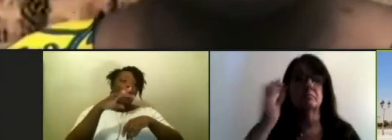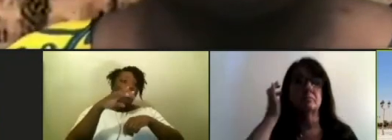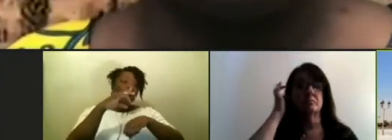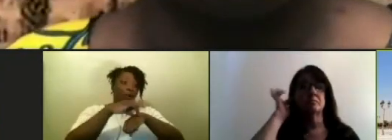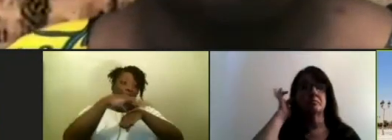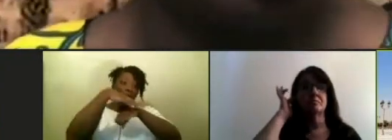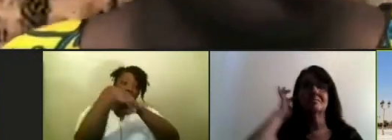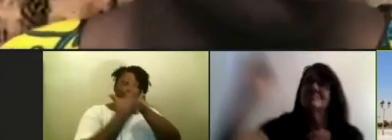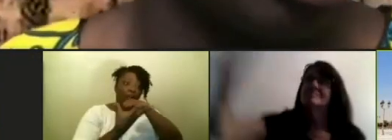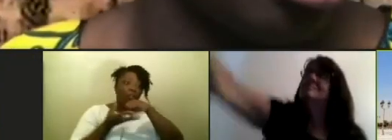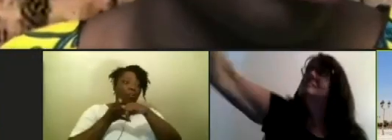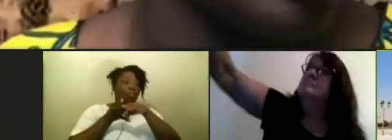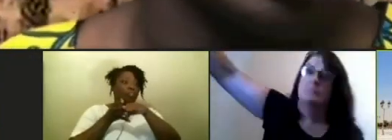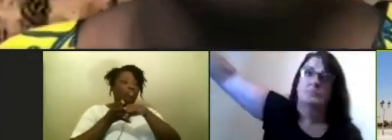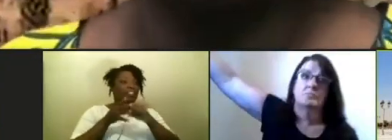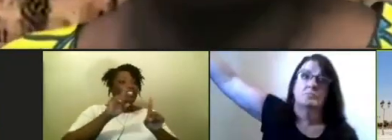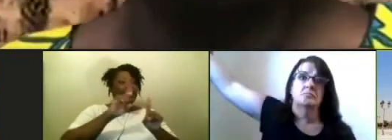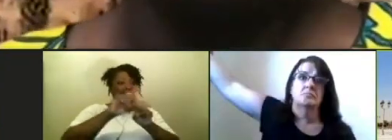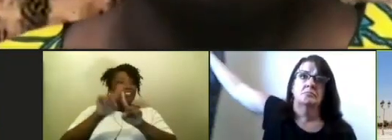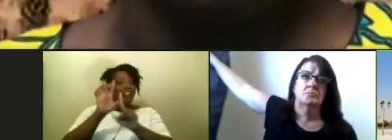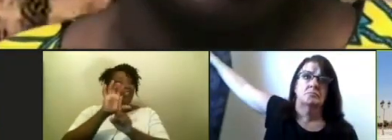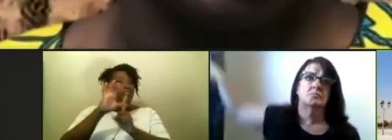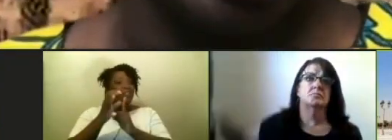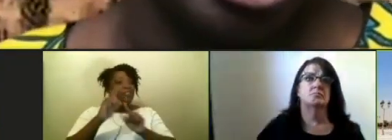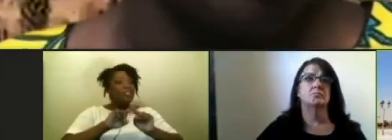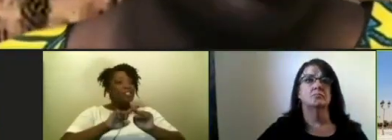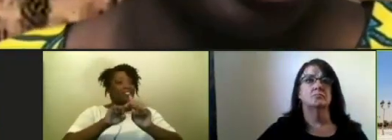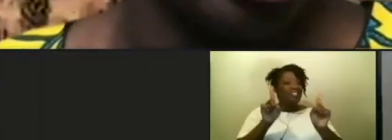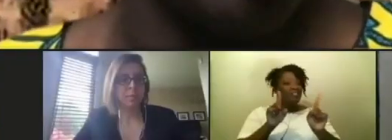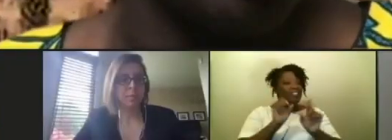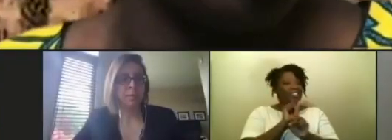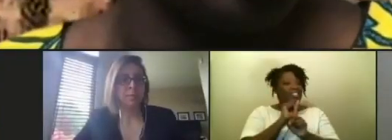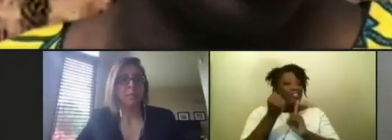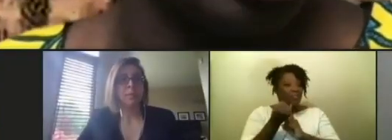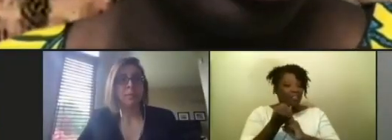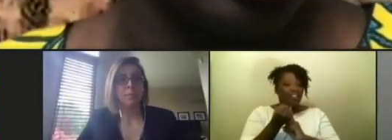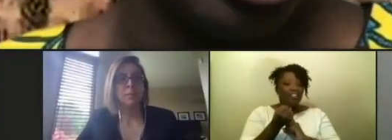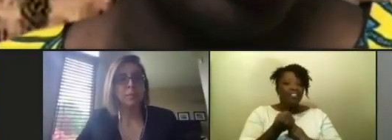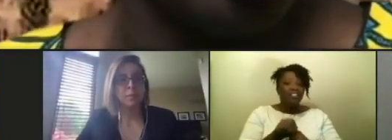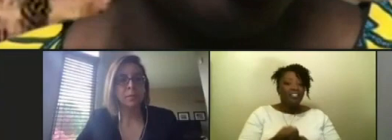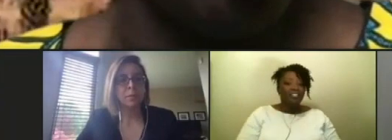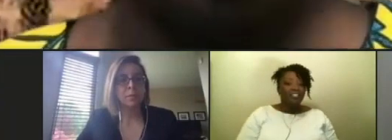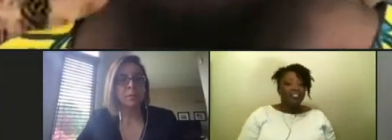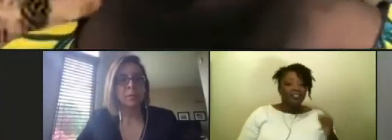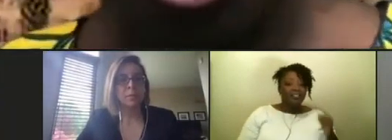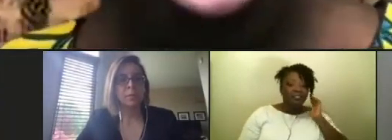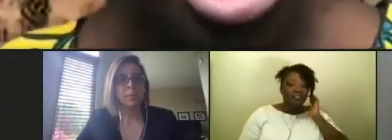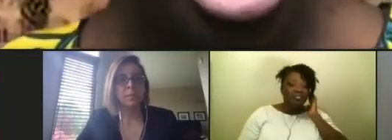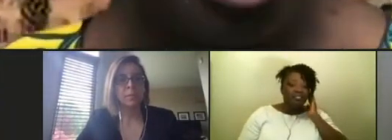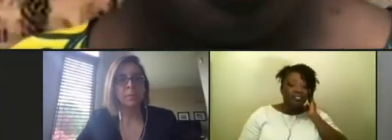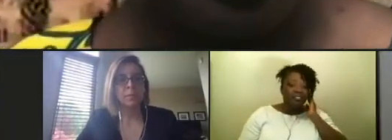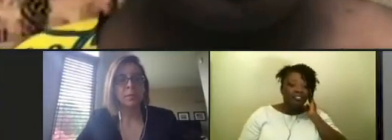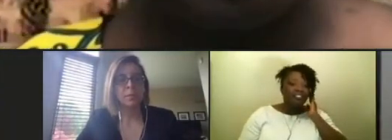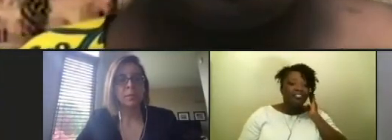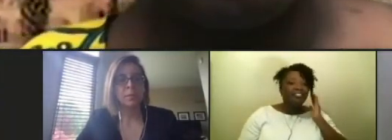very different cultural setting. In Senegal, we say, you know, Dounati and Bonne Fête de